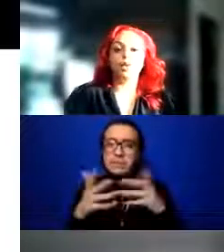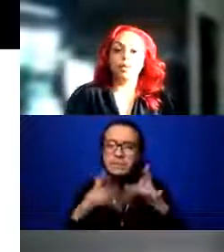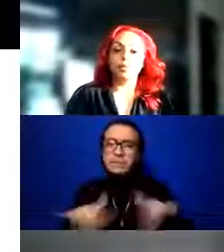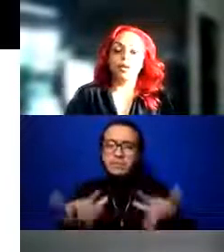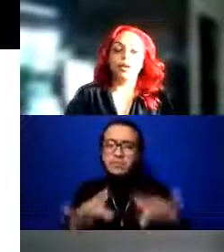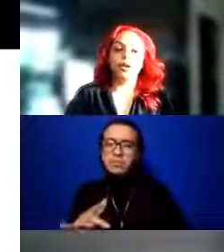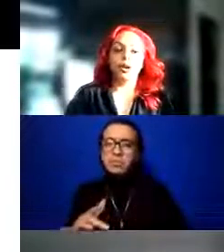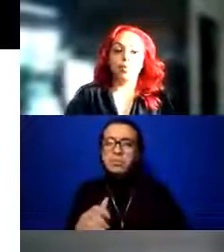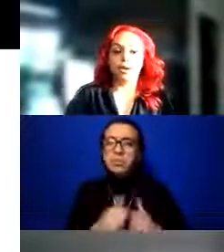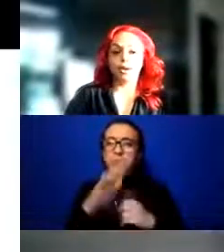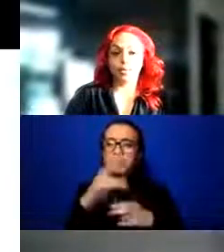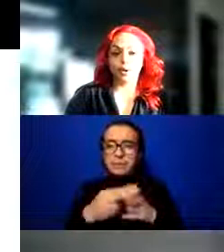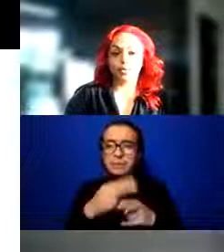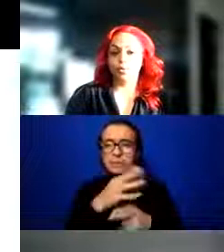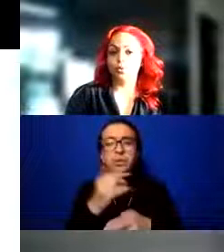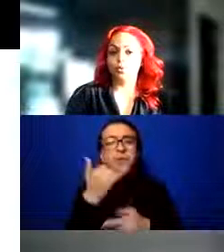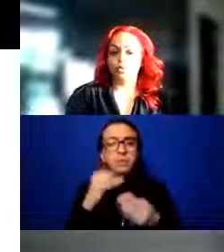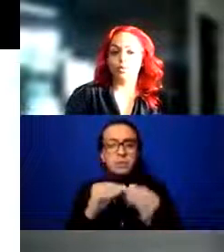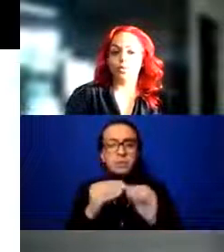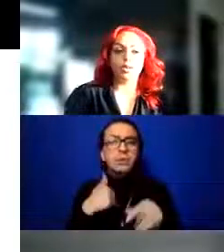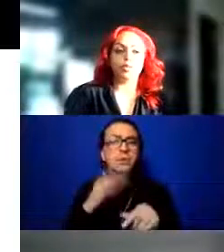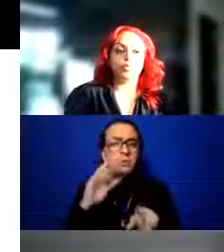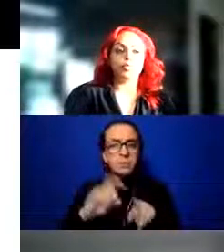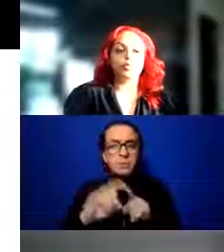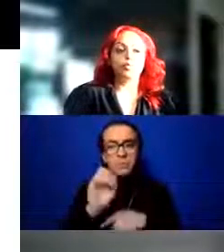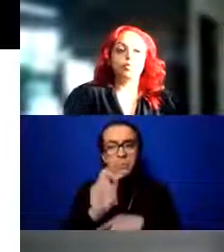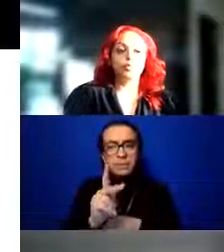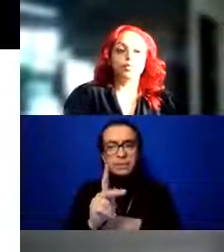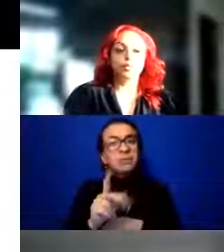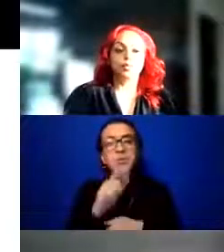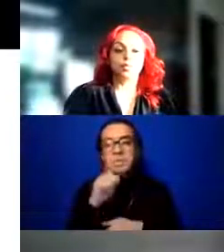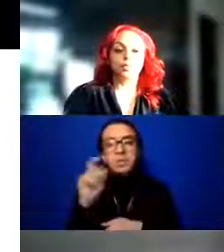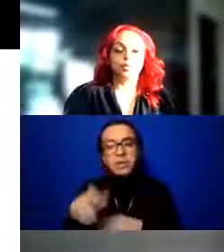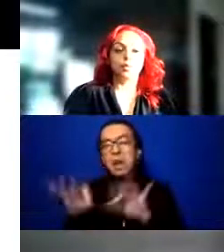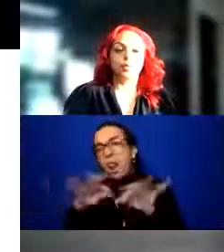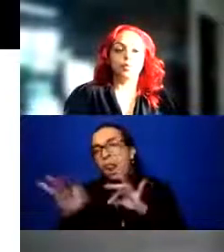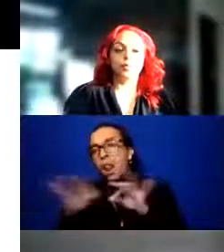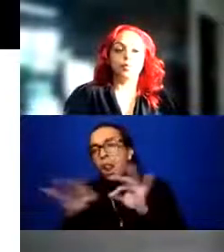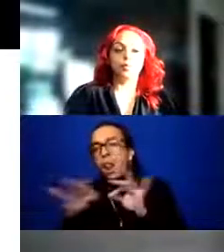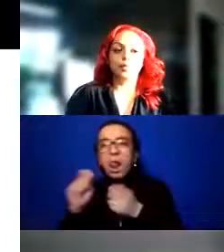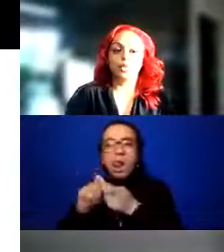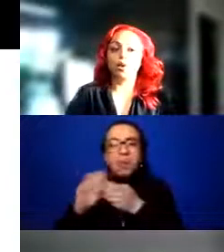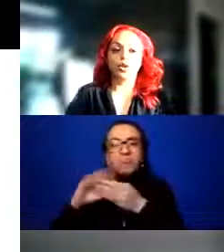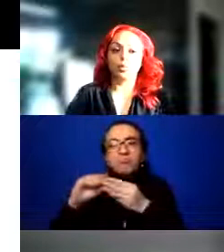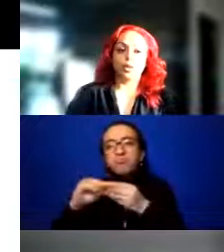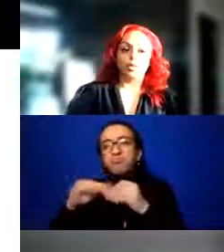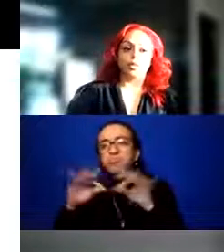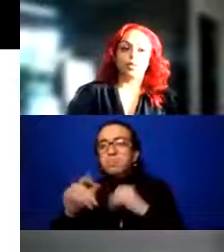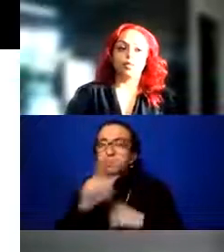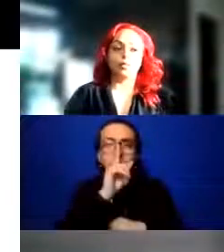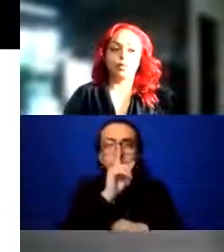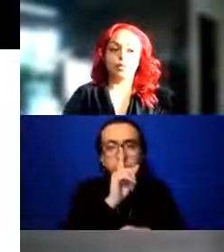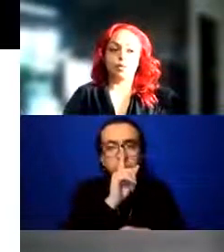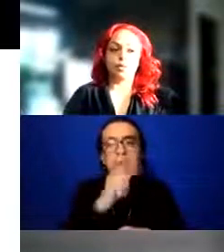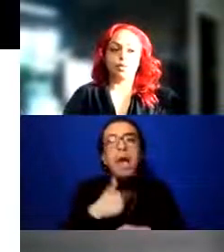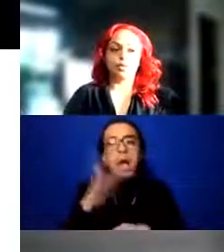with your name and a callback number. Don't leave any other details. And I'll call you back